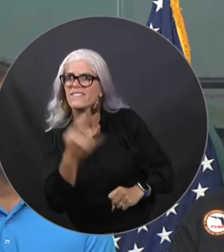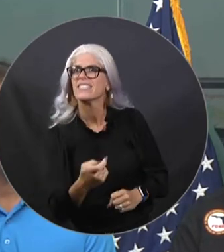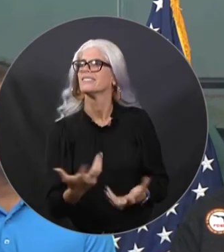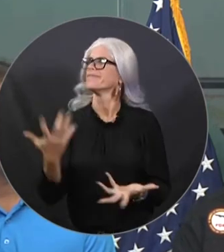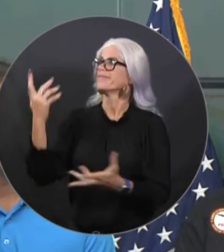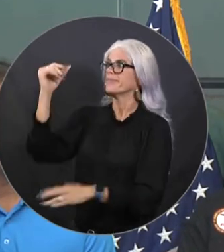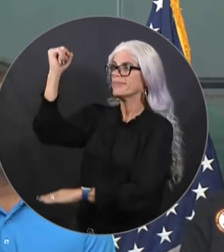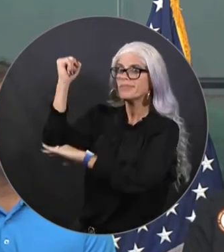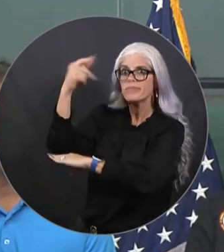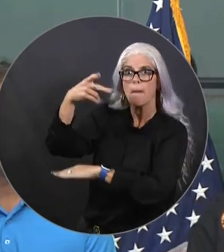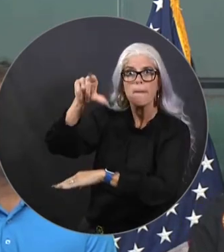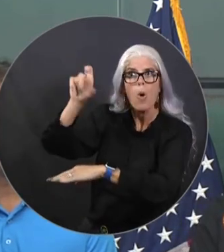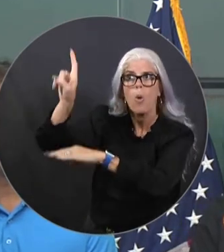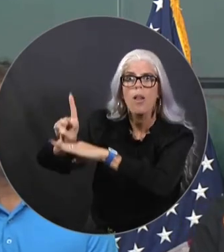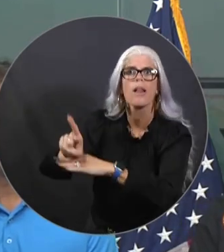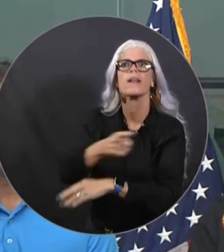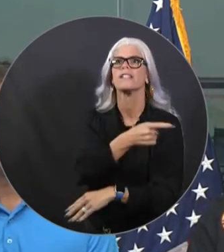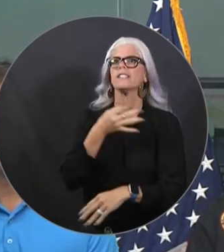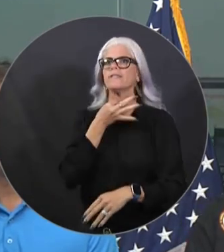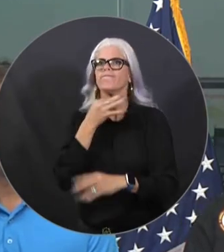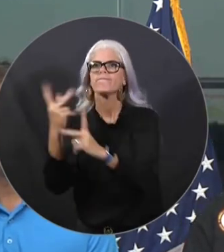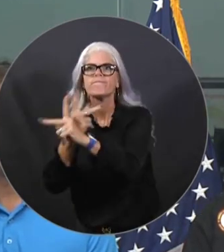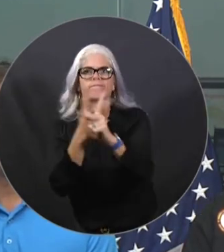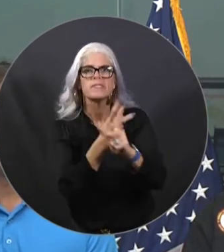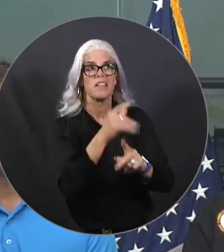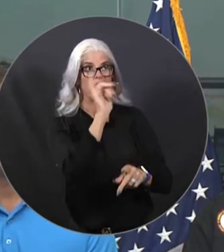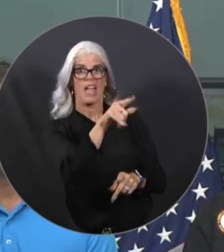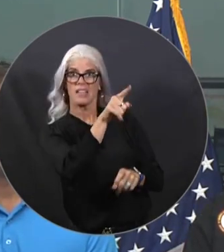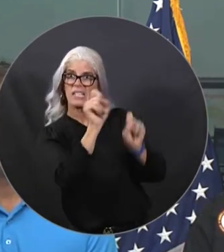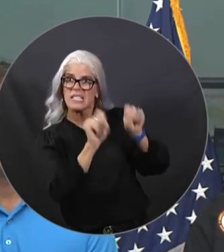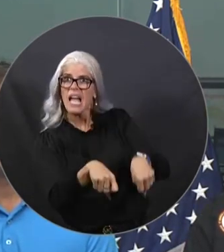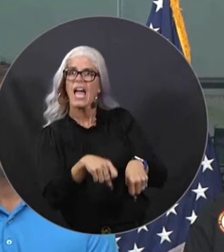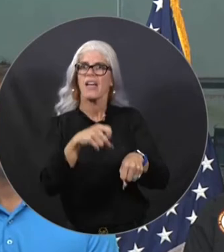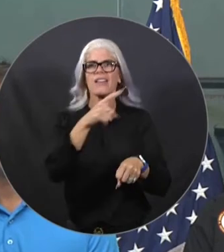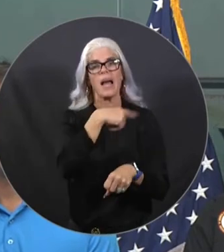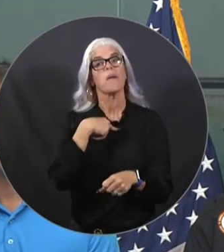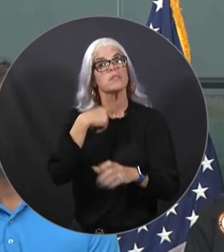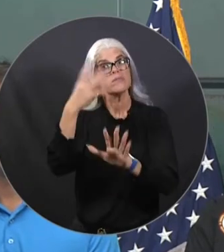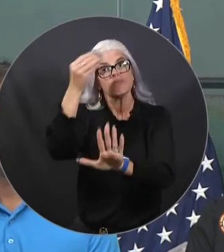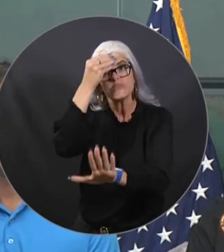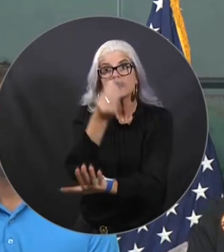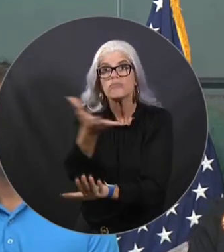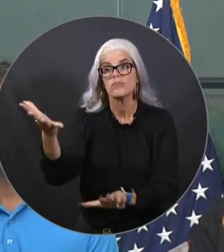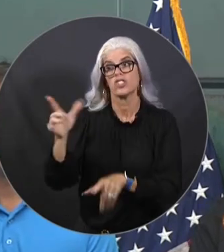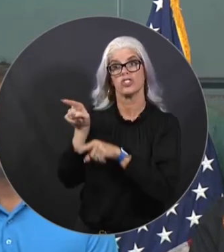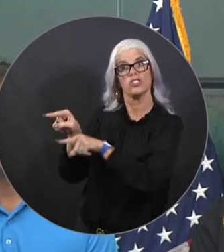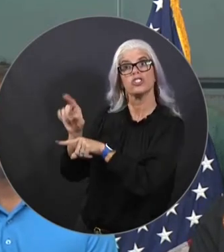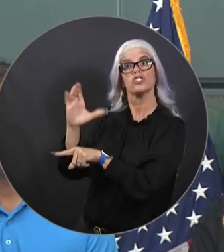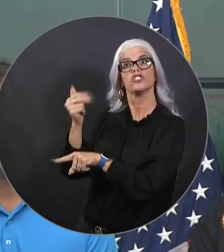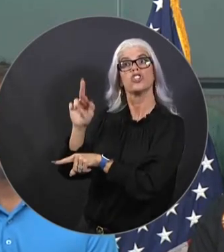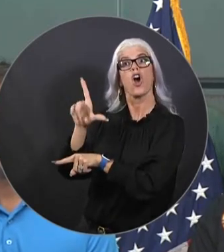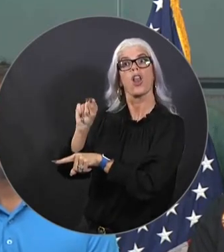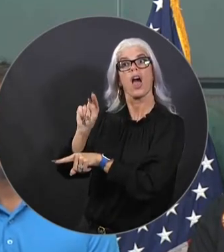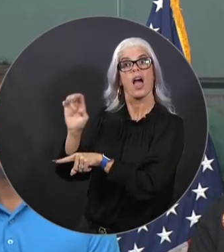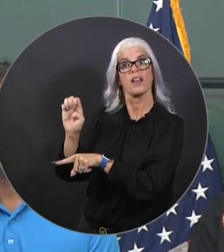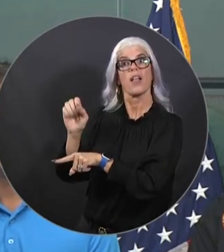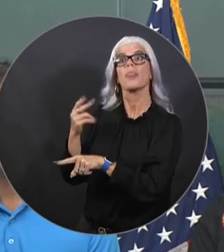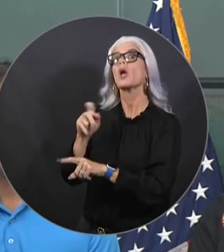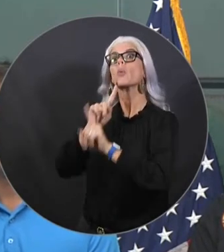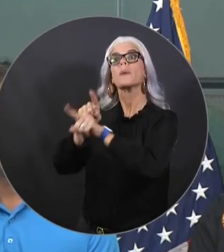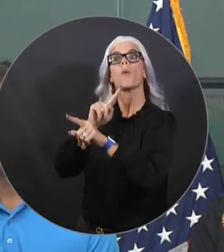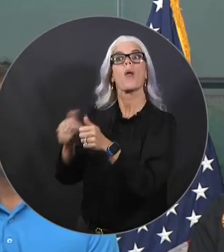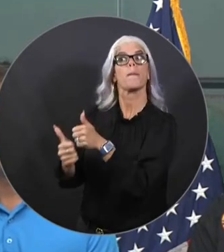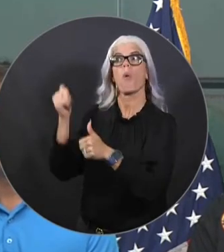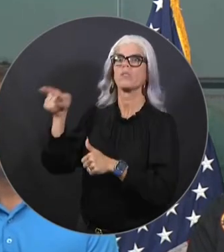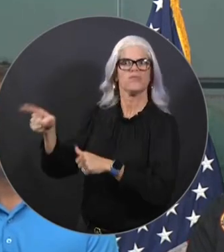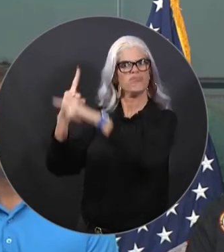it has held up. And I can tell you, when we were in Charlotte, the reports were generally positive that a lot of that infrastructure